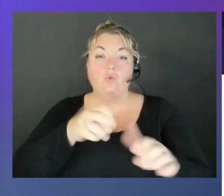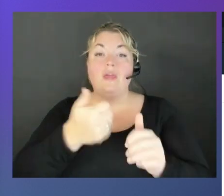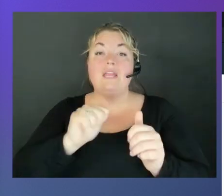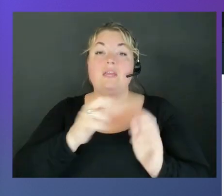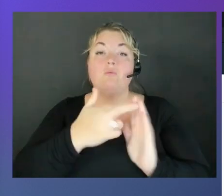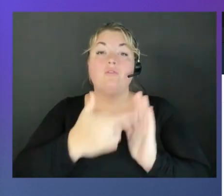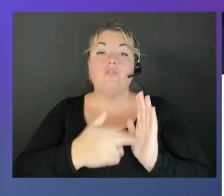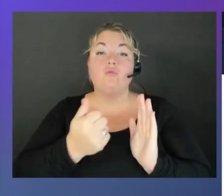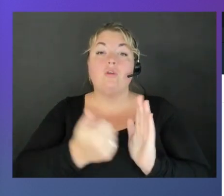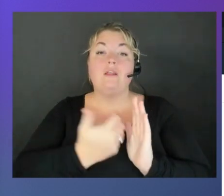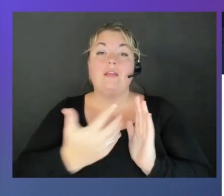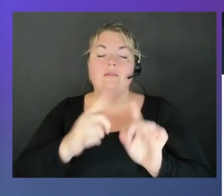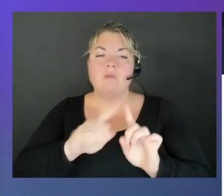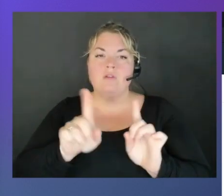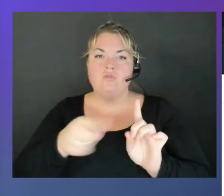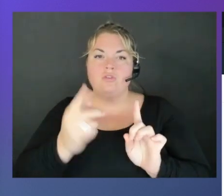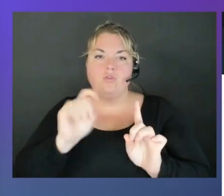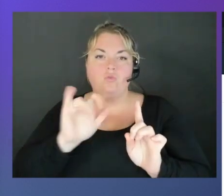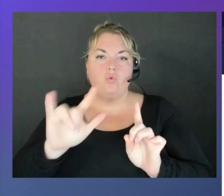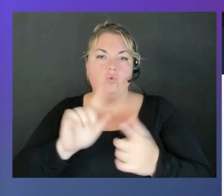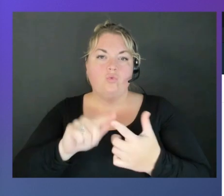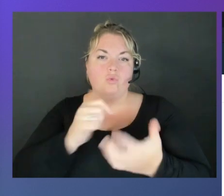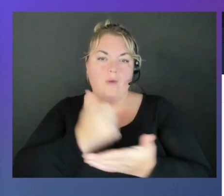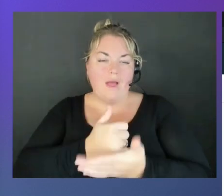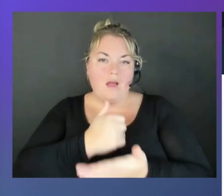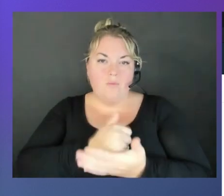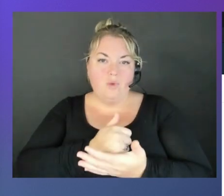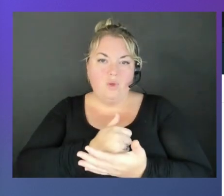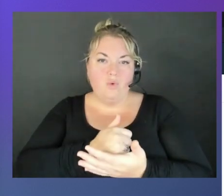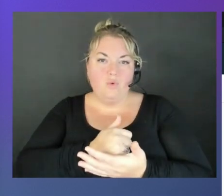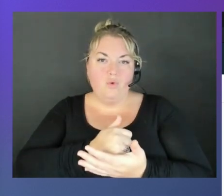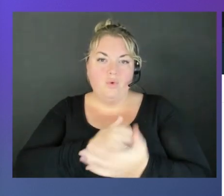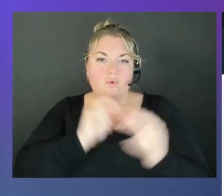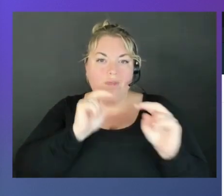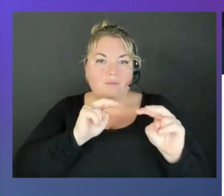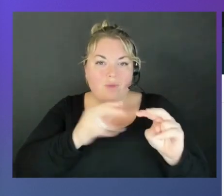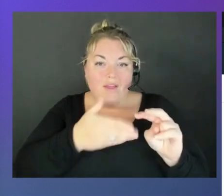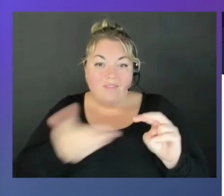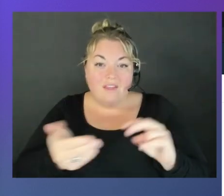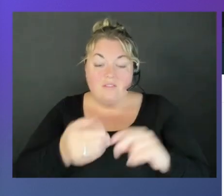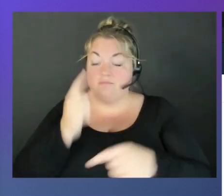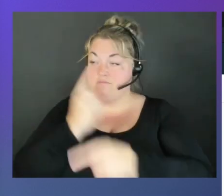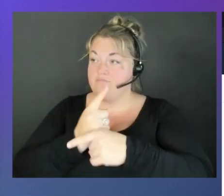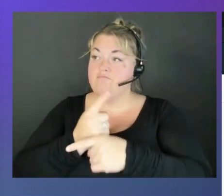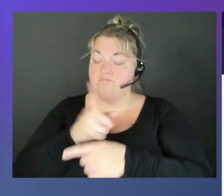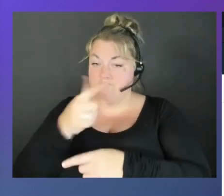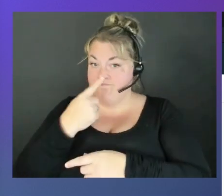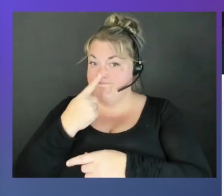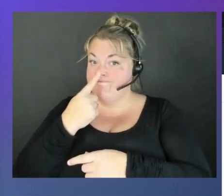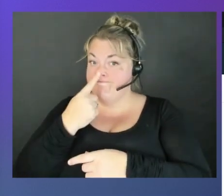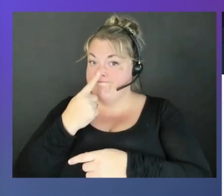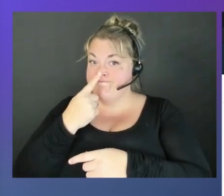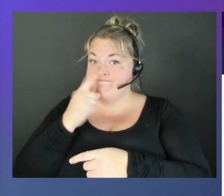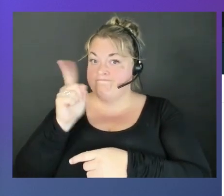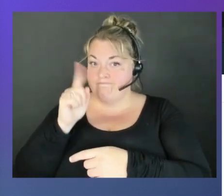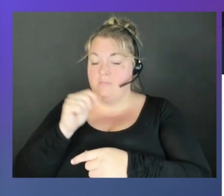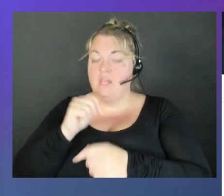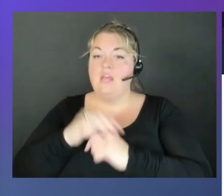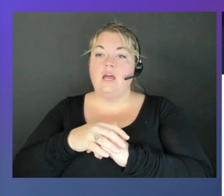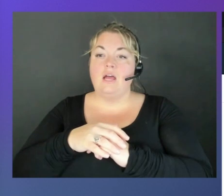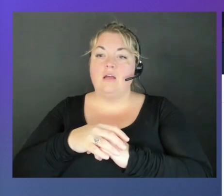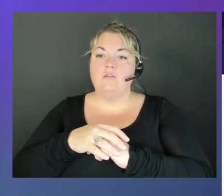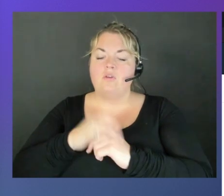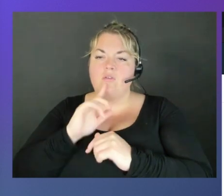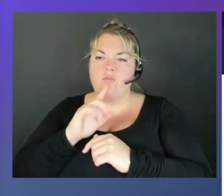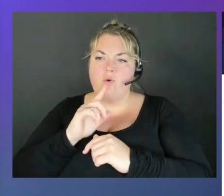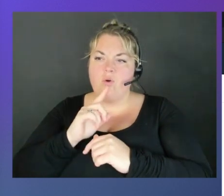anything, but it's just a tool to help you keep track of things. Well, you hit the nail on the head. So for what do I have here? So